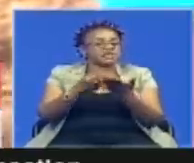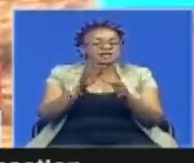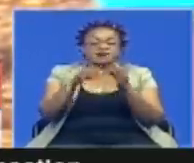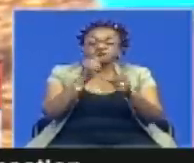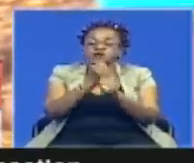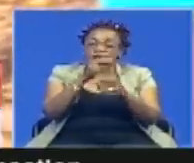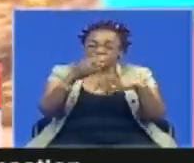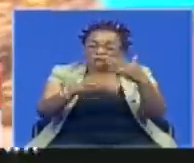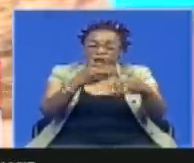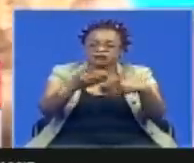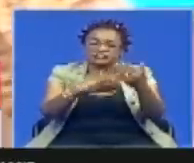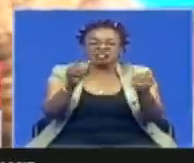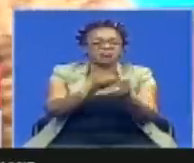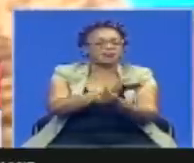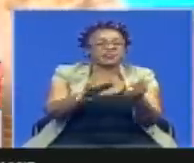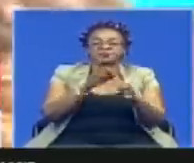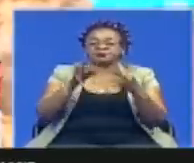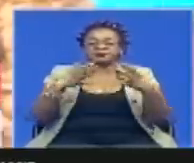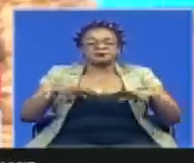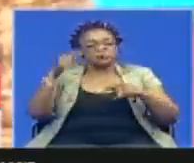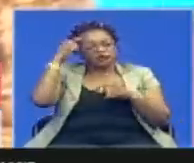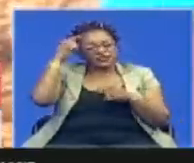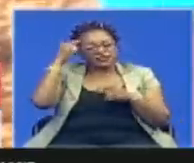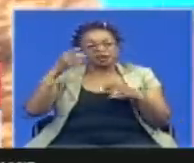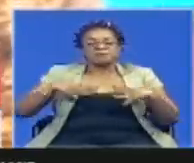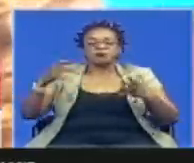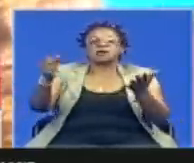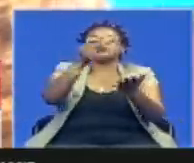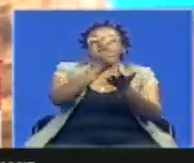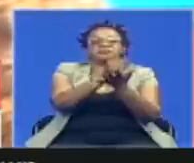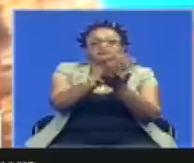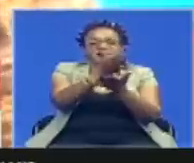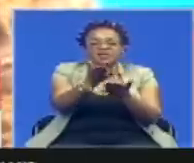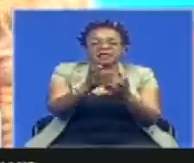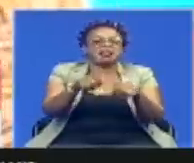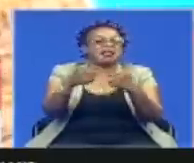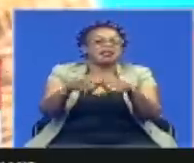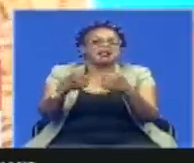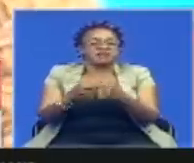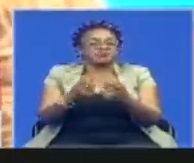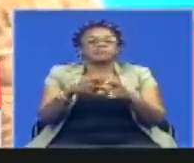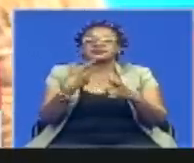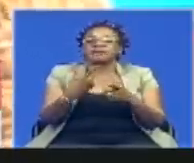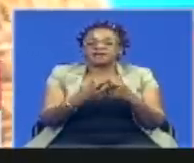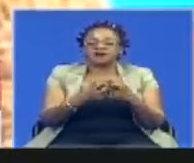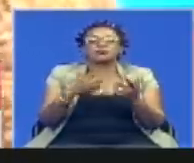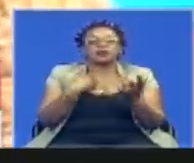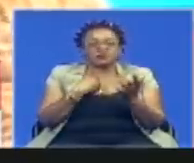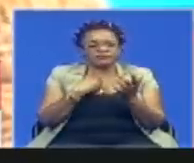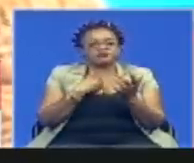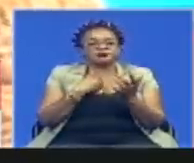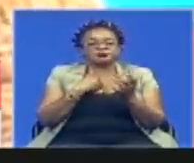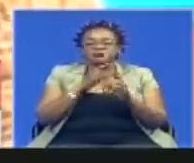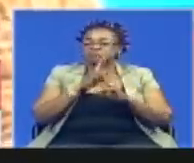process fraudulently, or if people perceive that the people we are placing up there, we are placing them there fraudulently, then there's going to be, you know, no